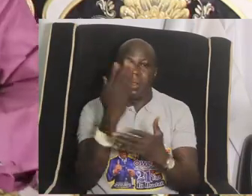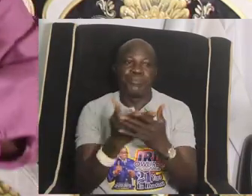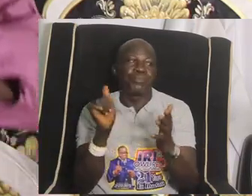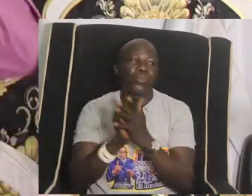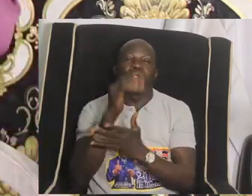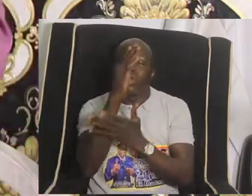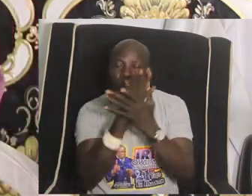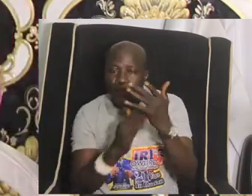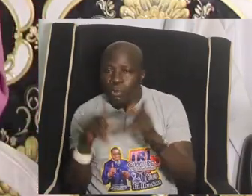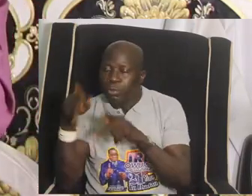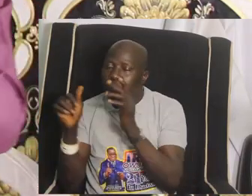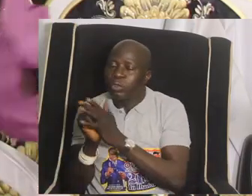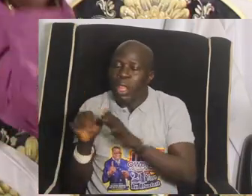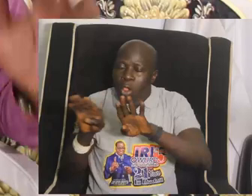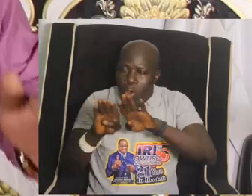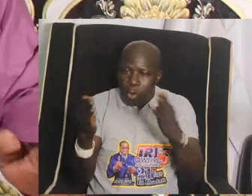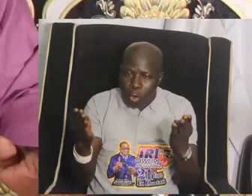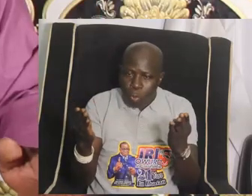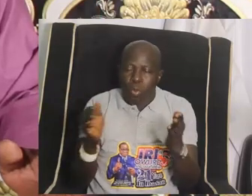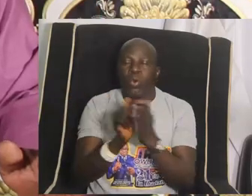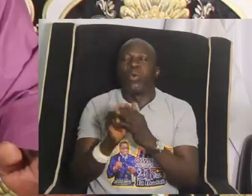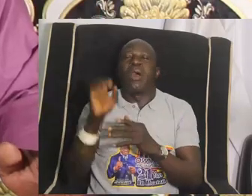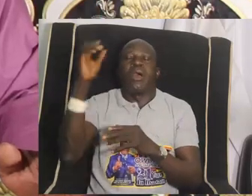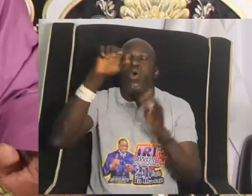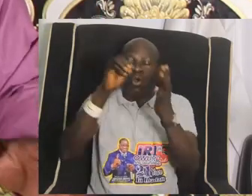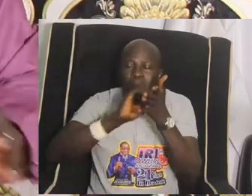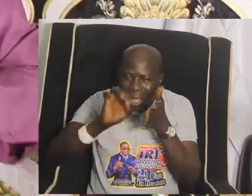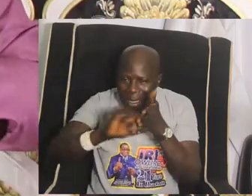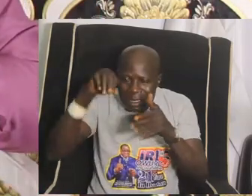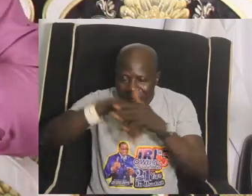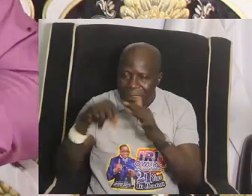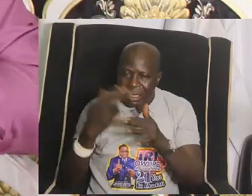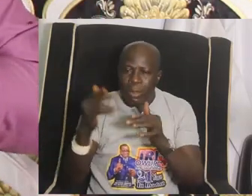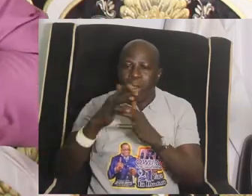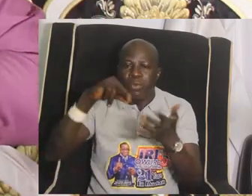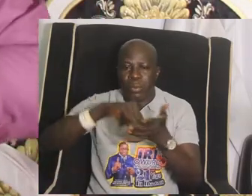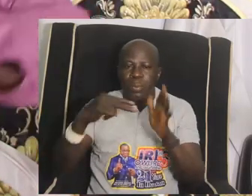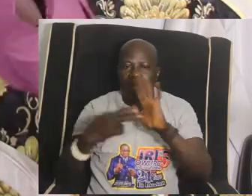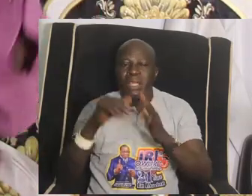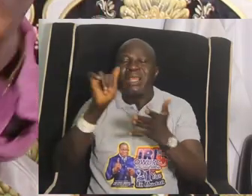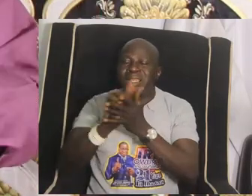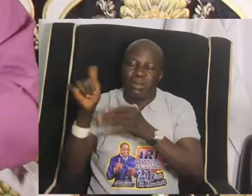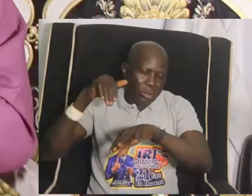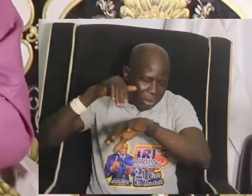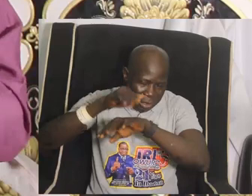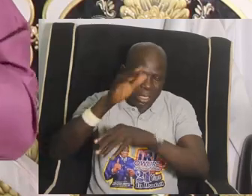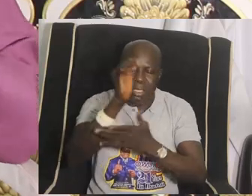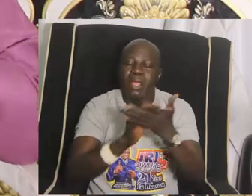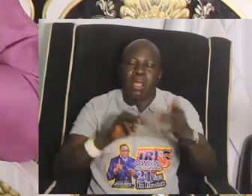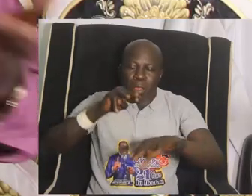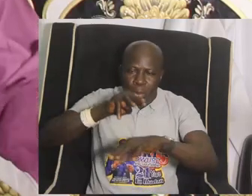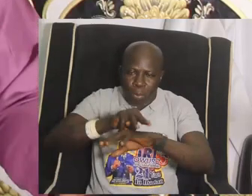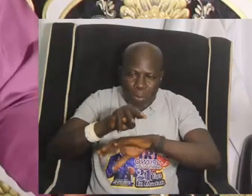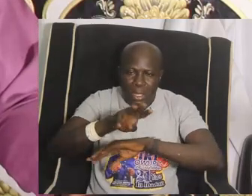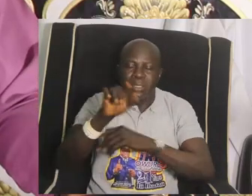be open account to one ni oruko ti mo so e na. Some people have opened their own account in the name I've mentioned. I want to send the message somewhere eyan